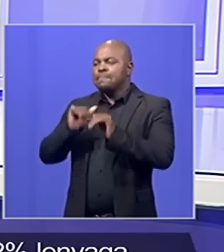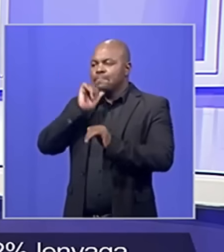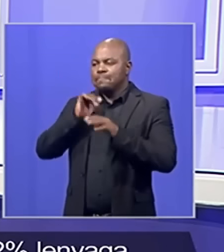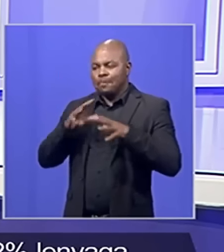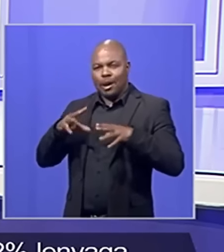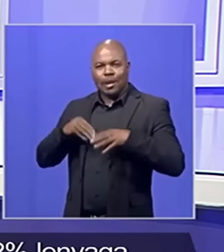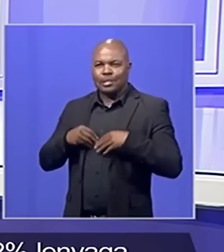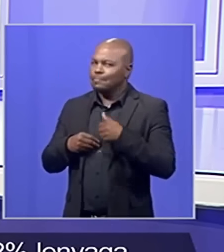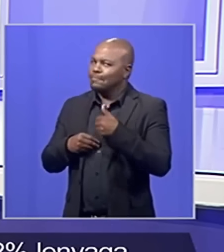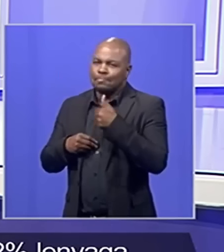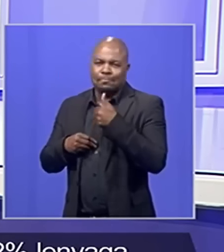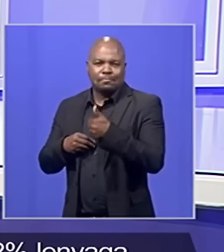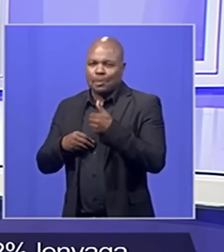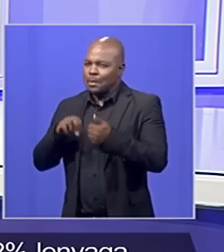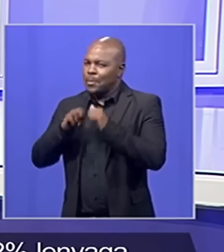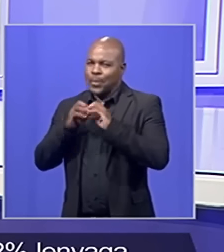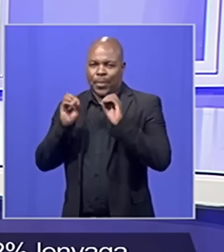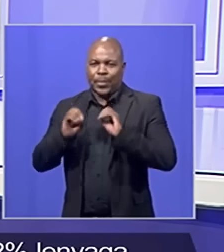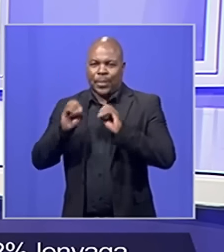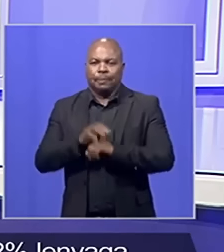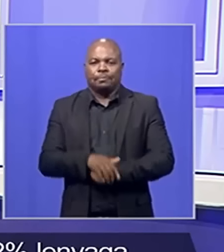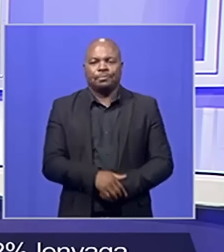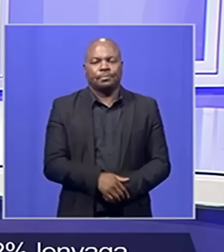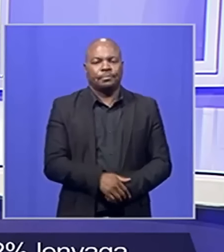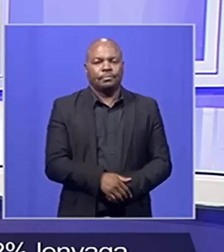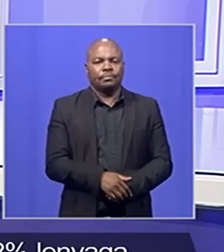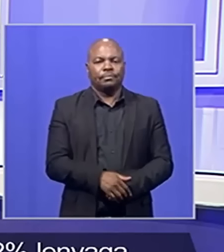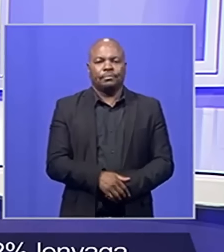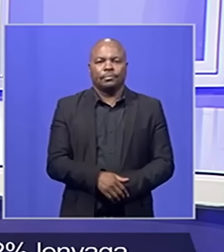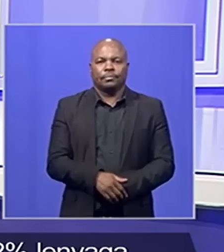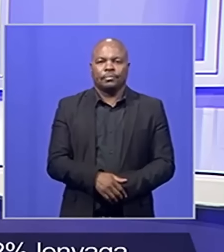tšeo go sa kgathale gore di ile tlase.